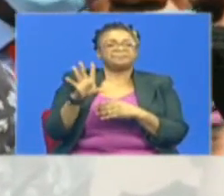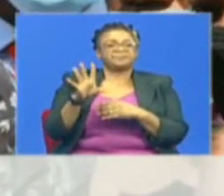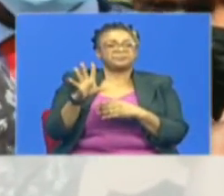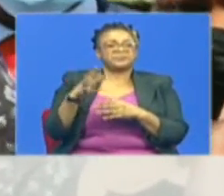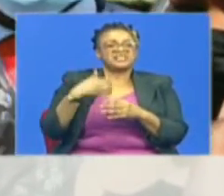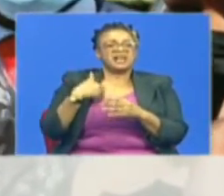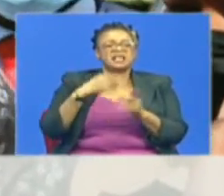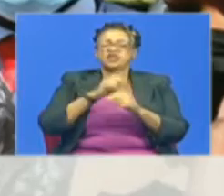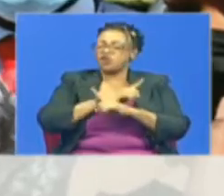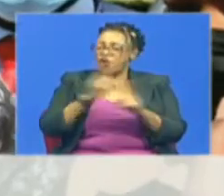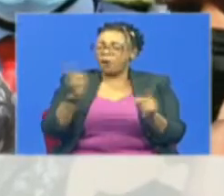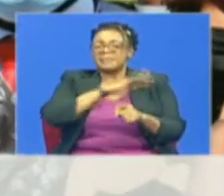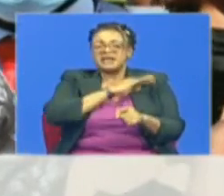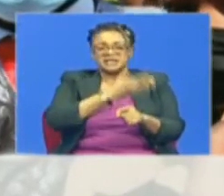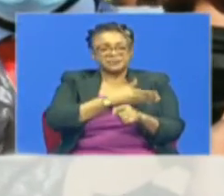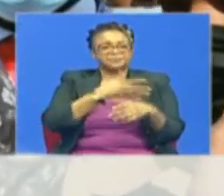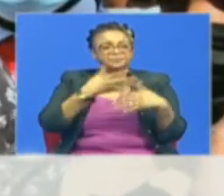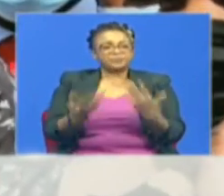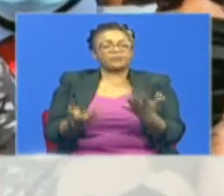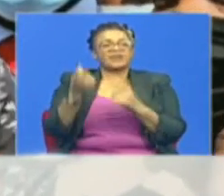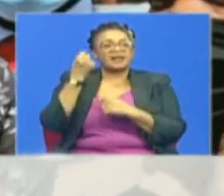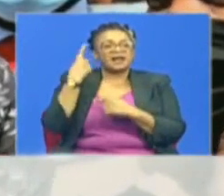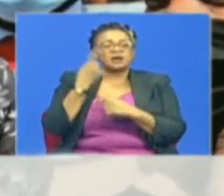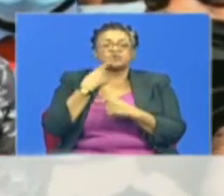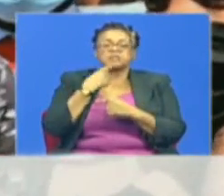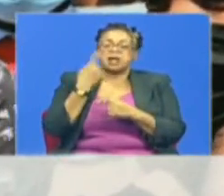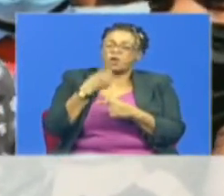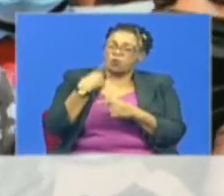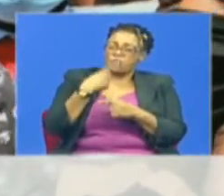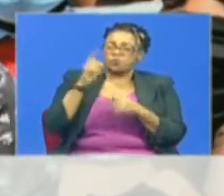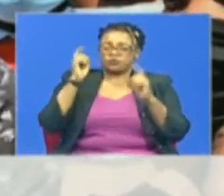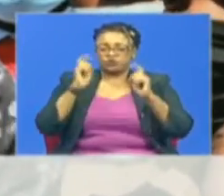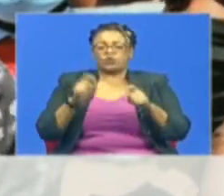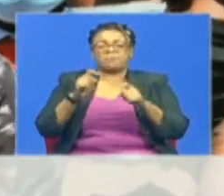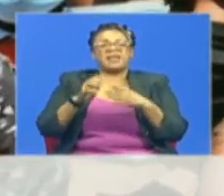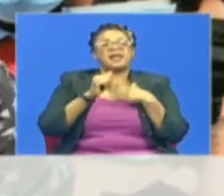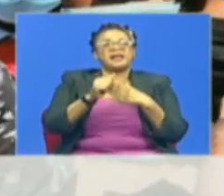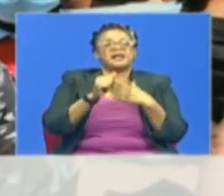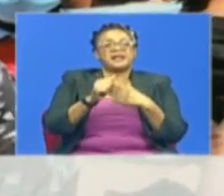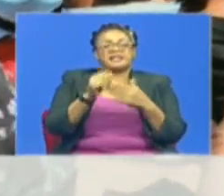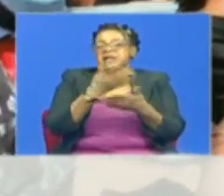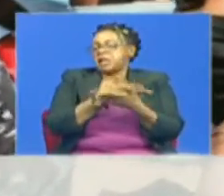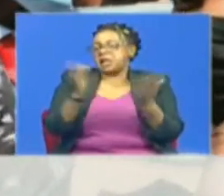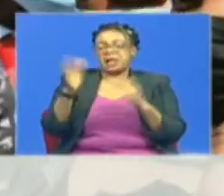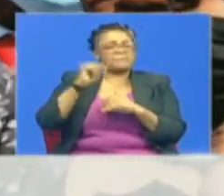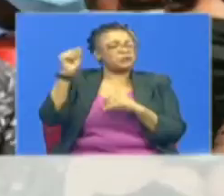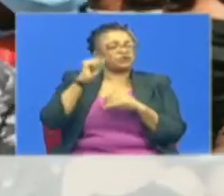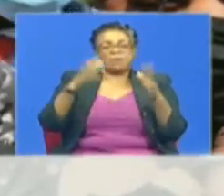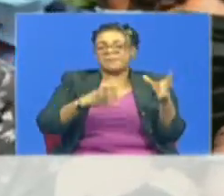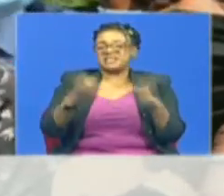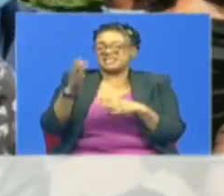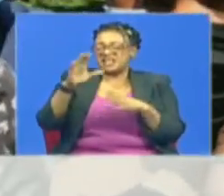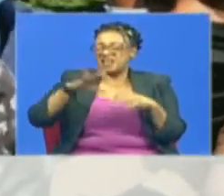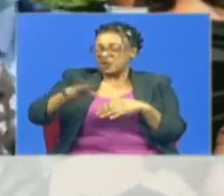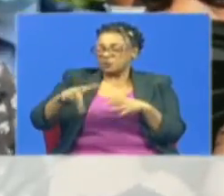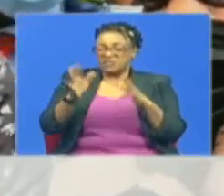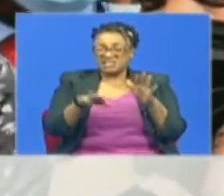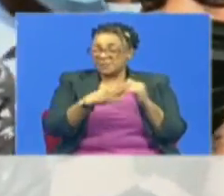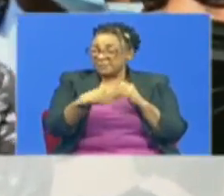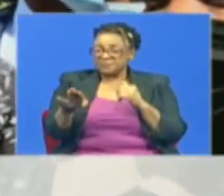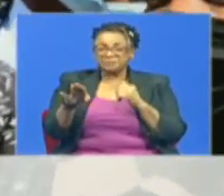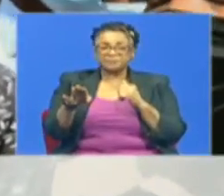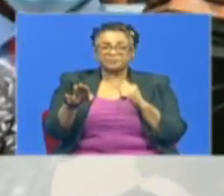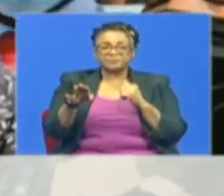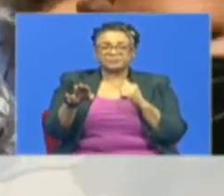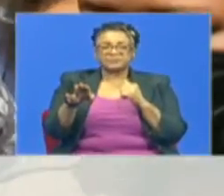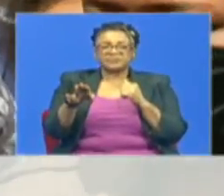or locus standi to say who is supposed to be the leader in any political parties in the county assembly. She is crossing the